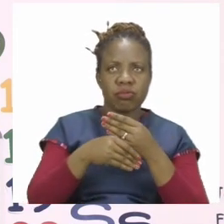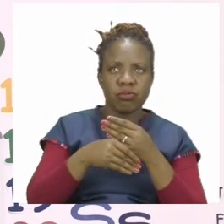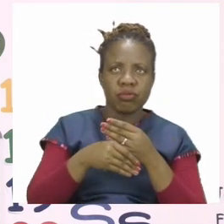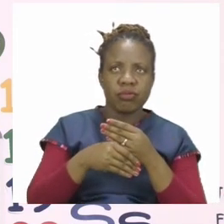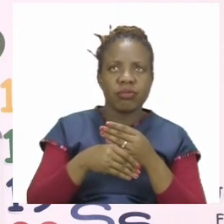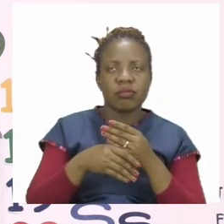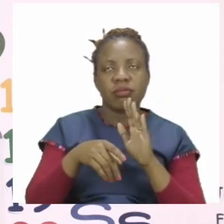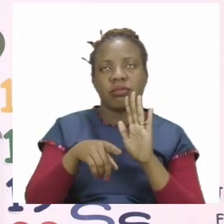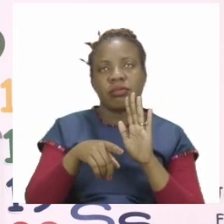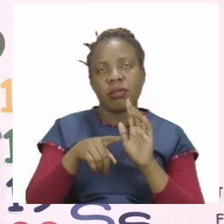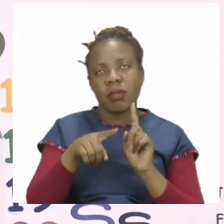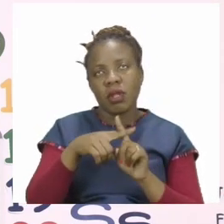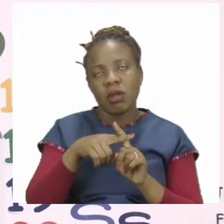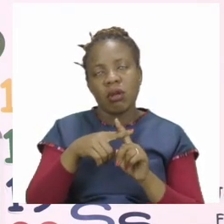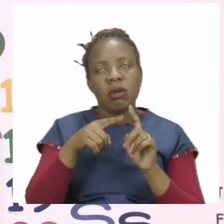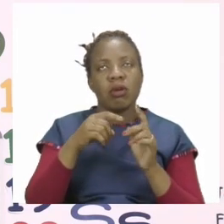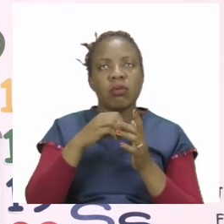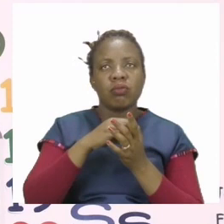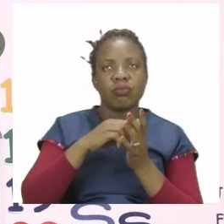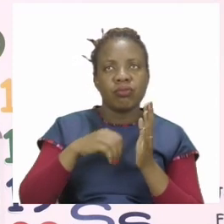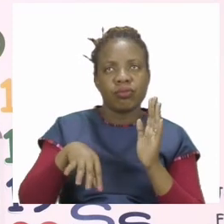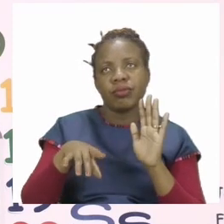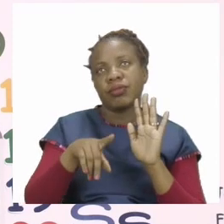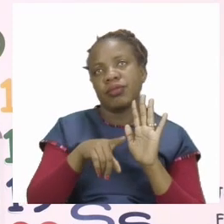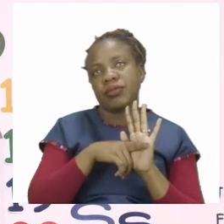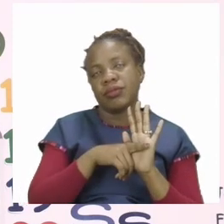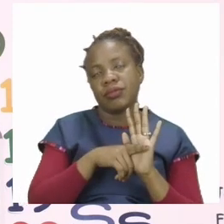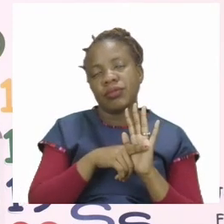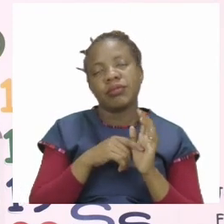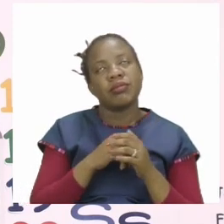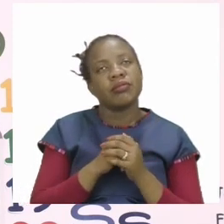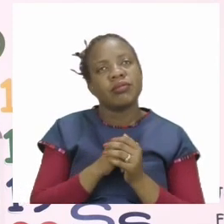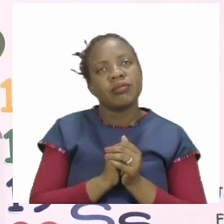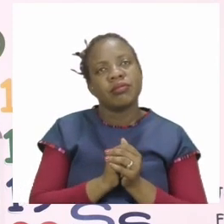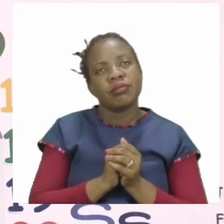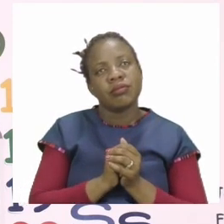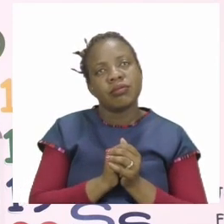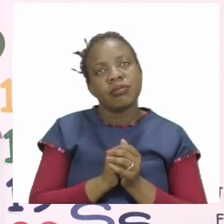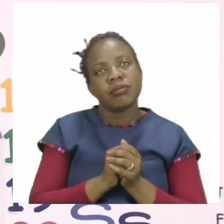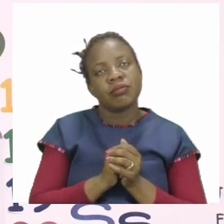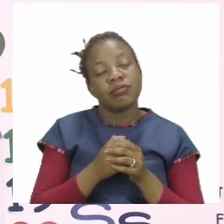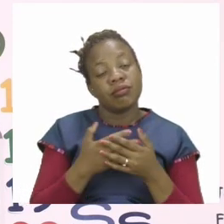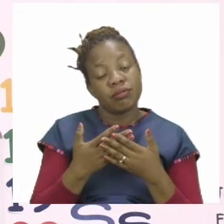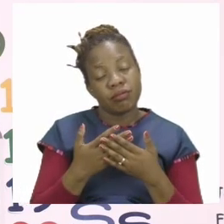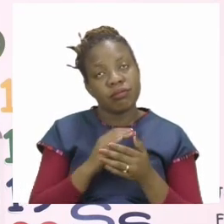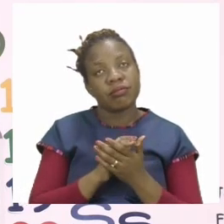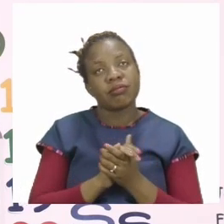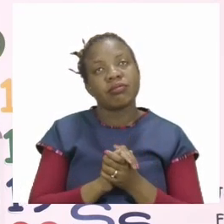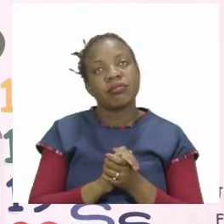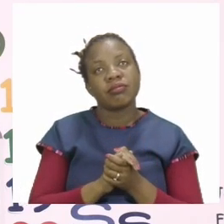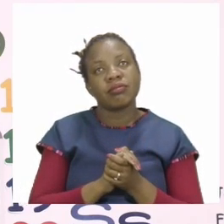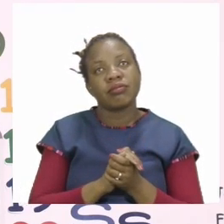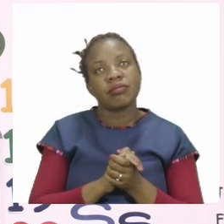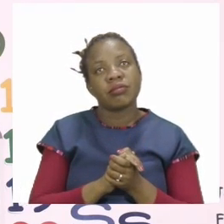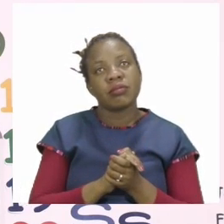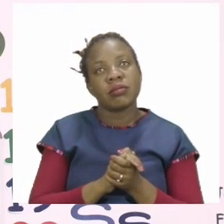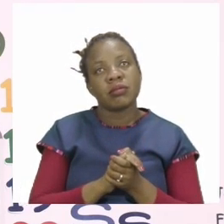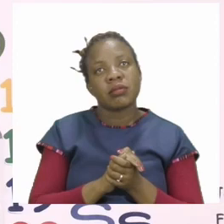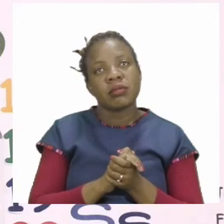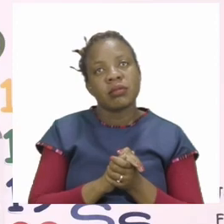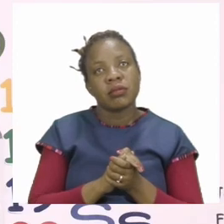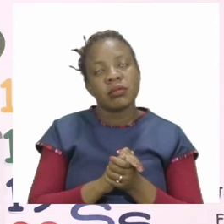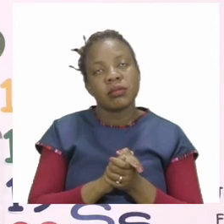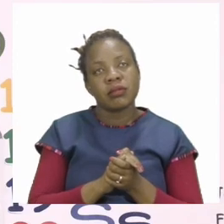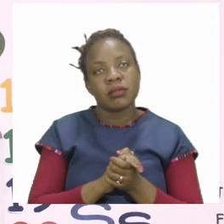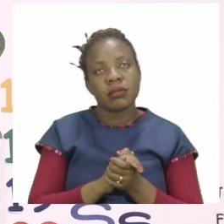problem correctly. Now, before you go on or go ahead to finish all these word